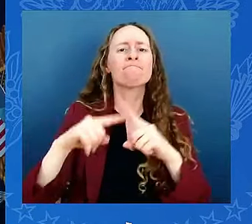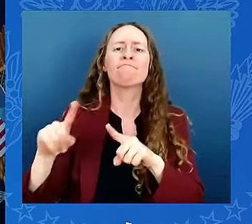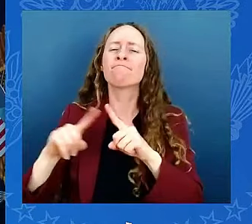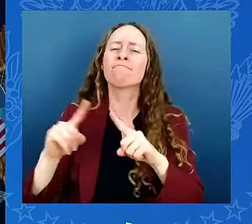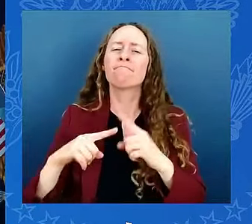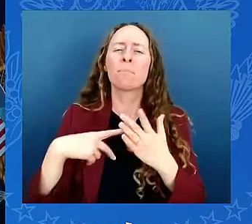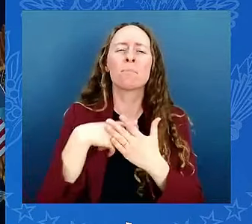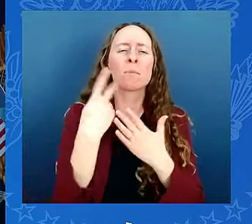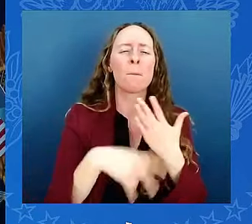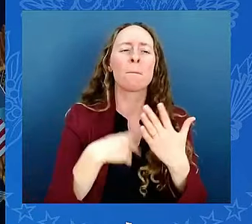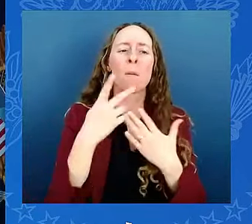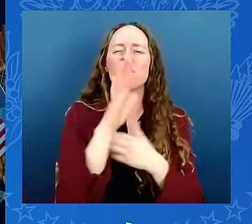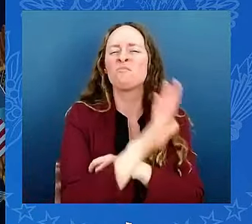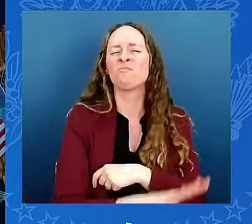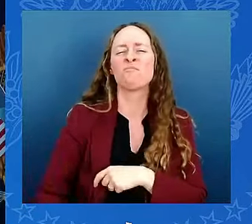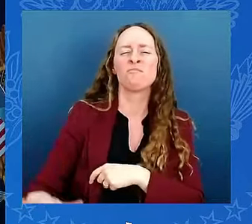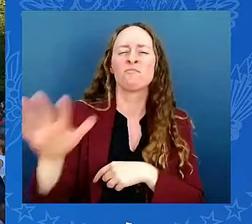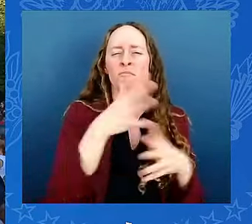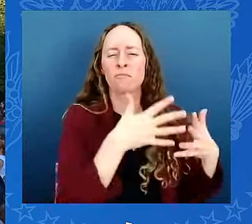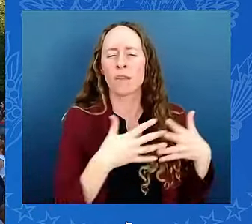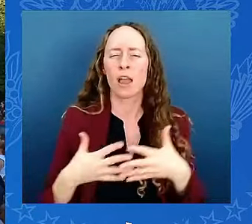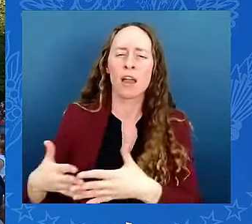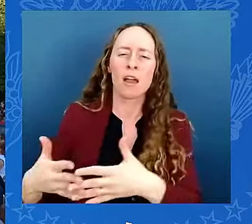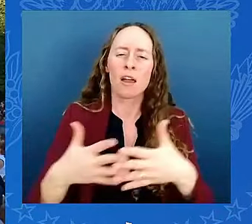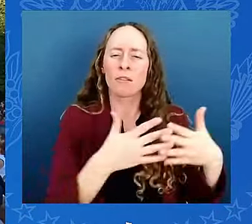country. $700 million.